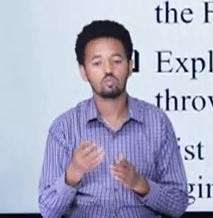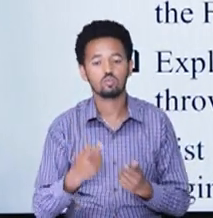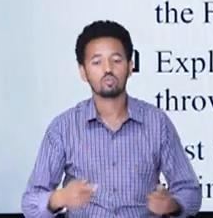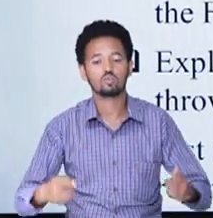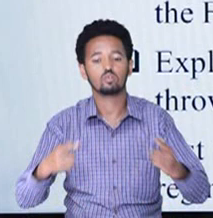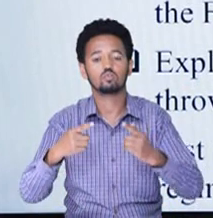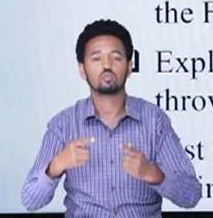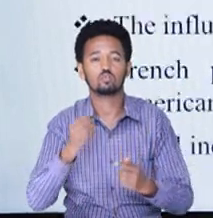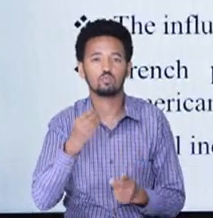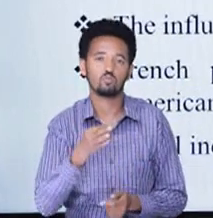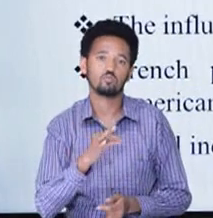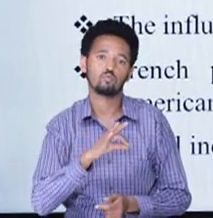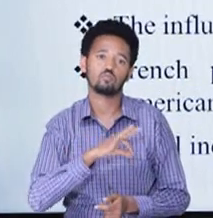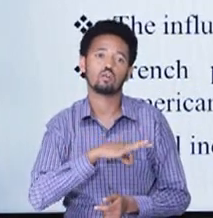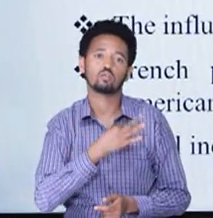France.